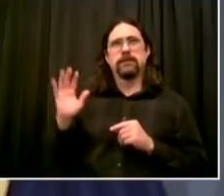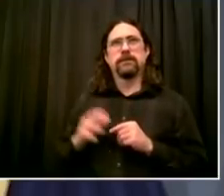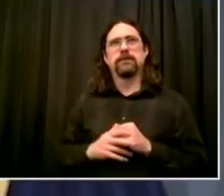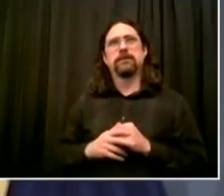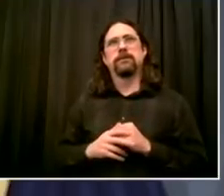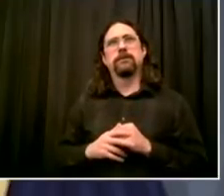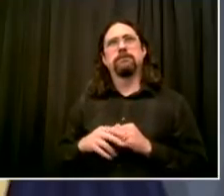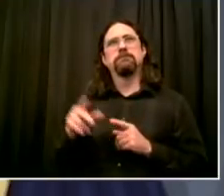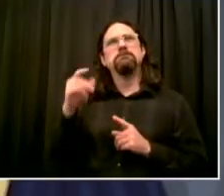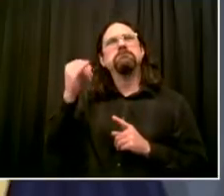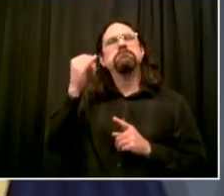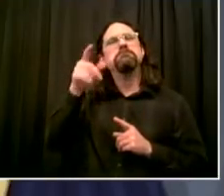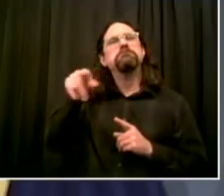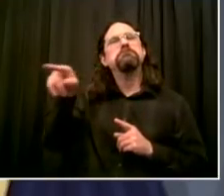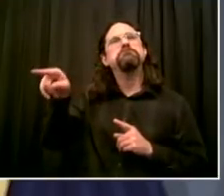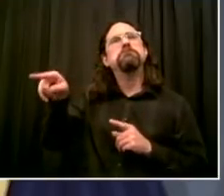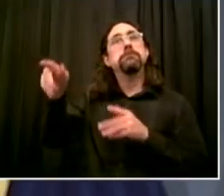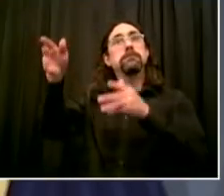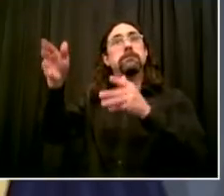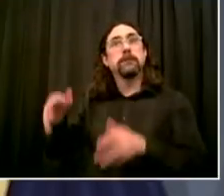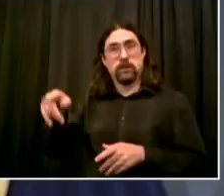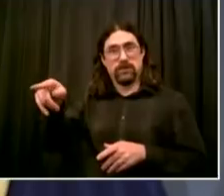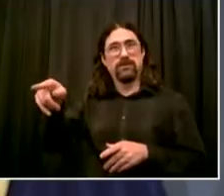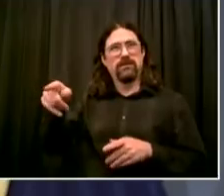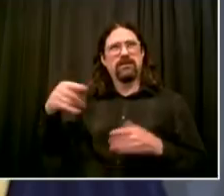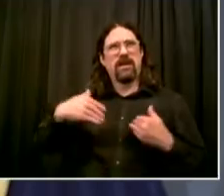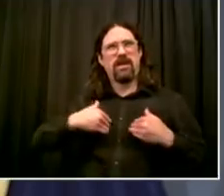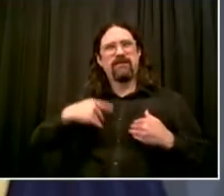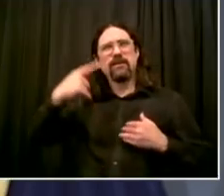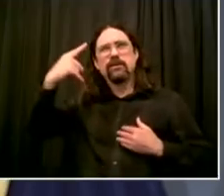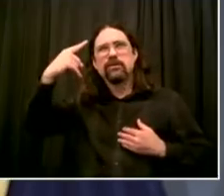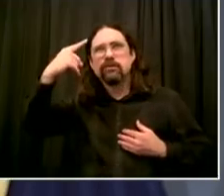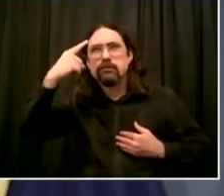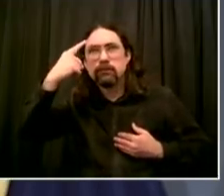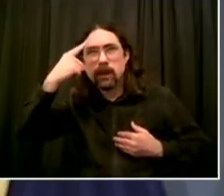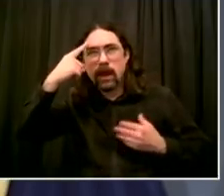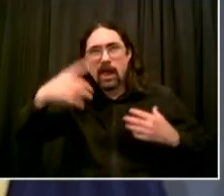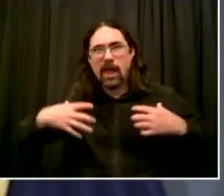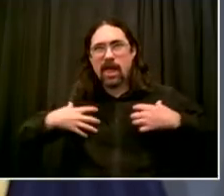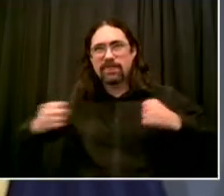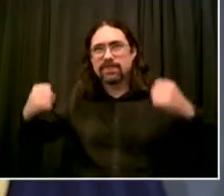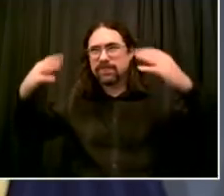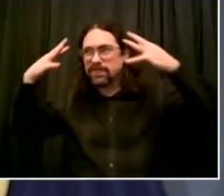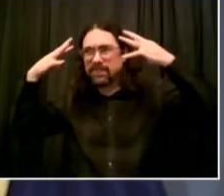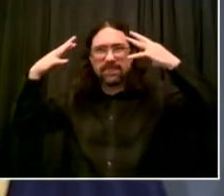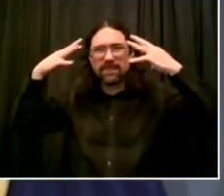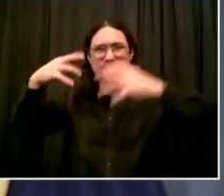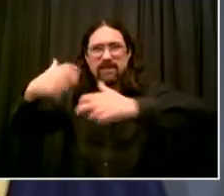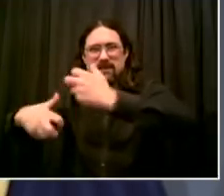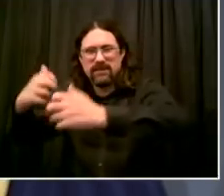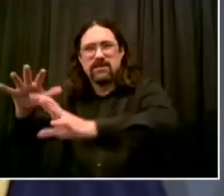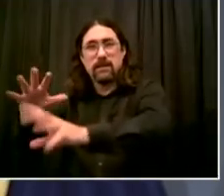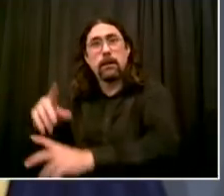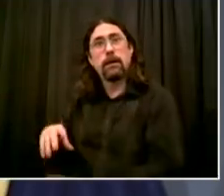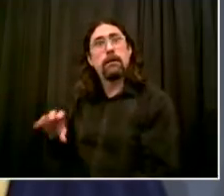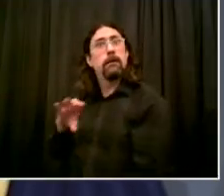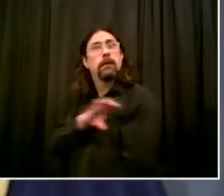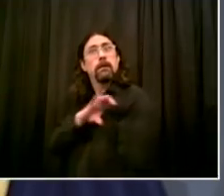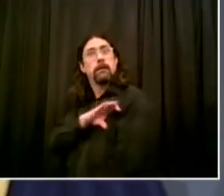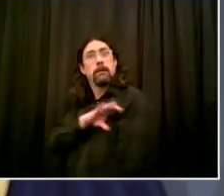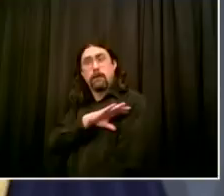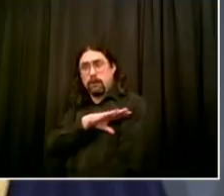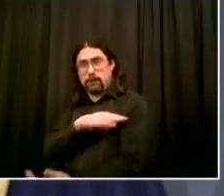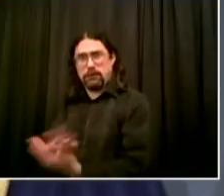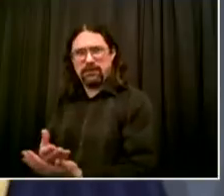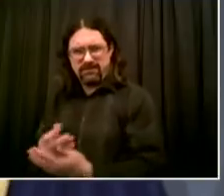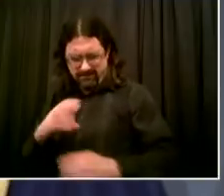of calls in the past for the police not to be involved in these kind of calls. Traffic enforcement.